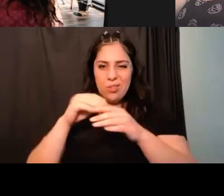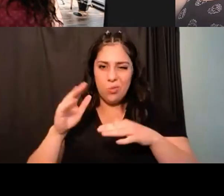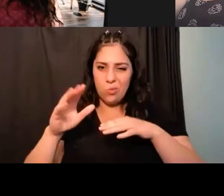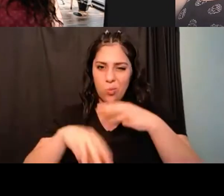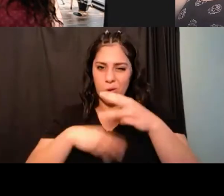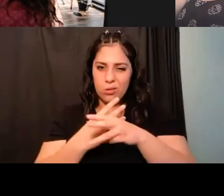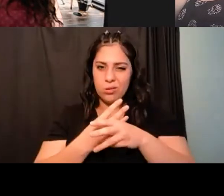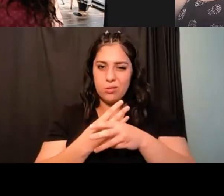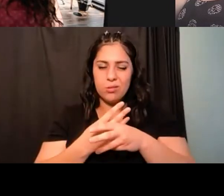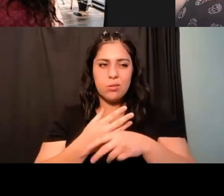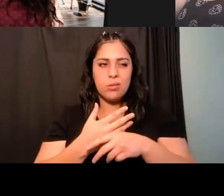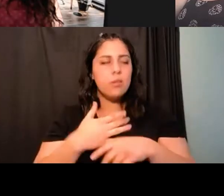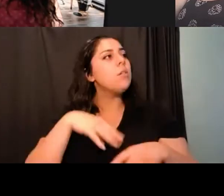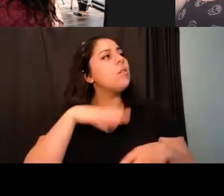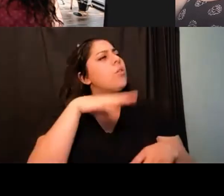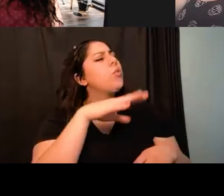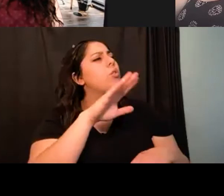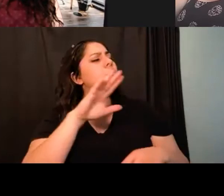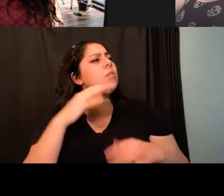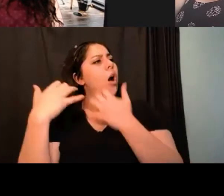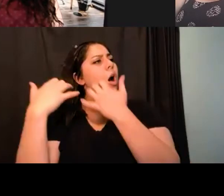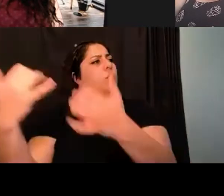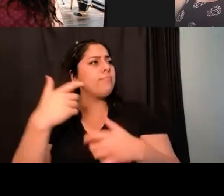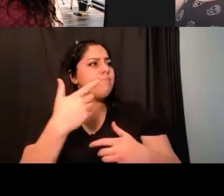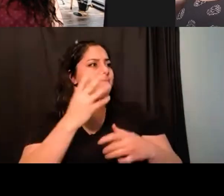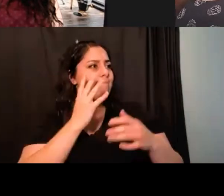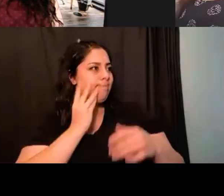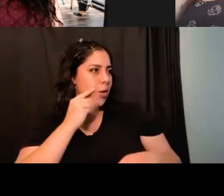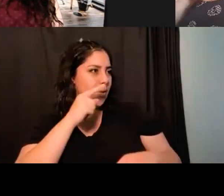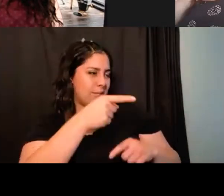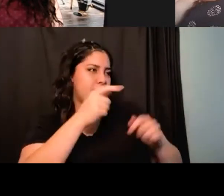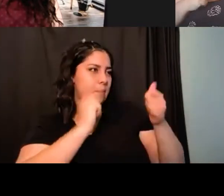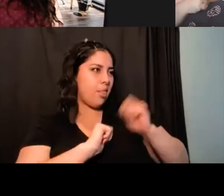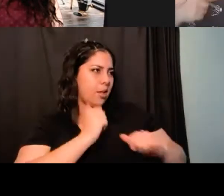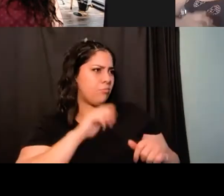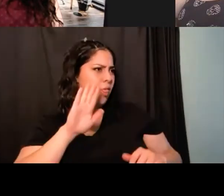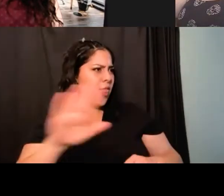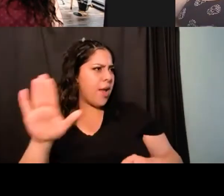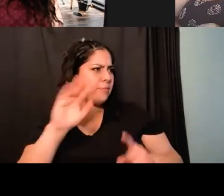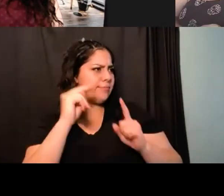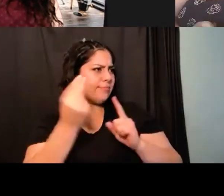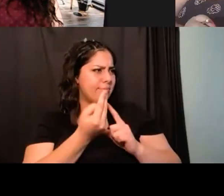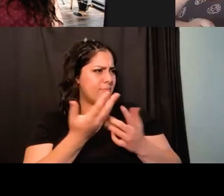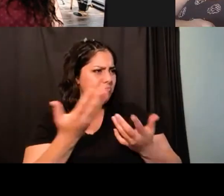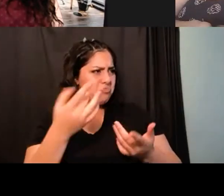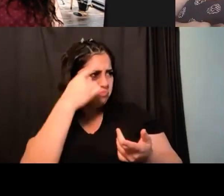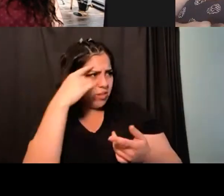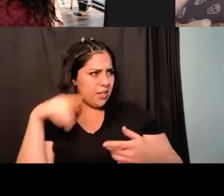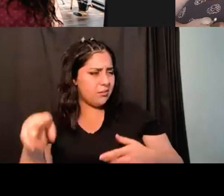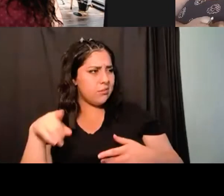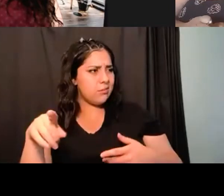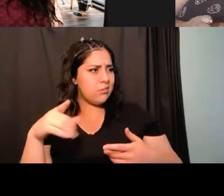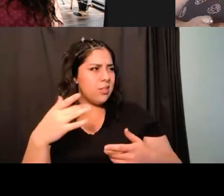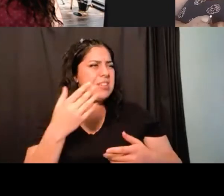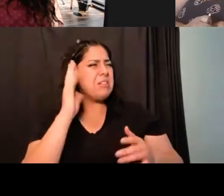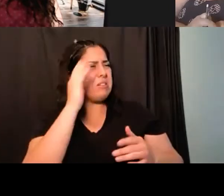from audiences? Because I've been watching clips from the play and little media videos about y'all, and it seems like that's the